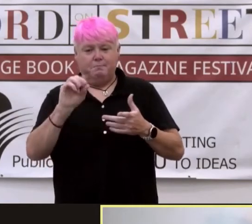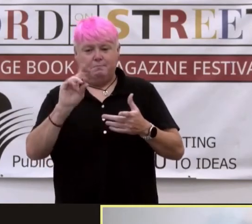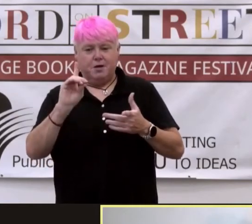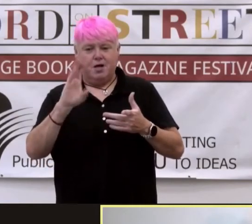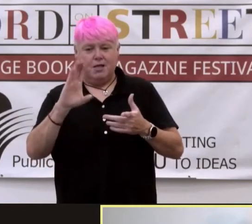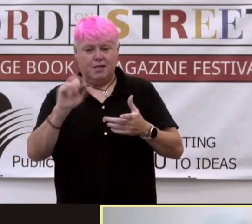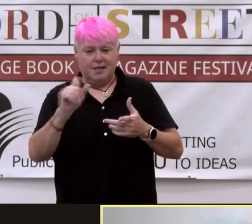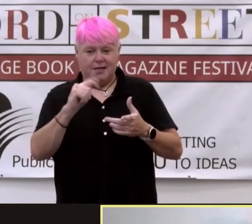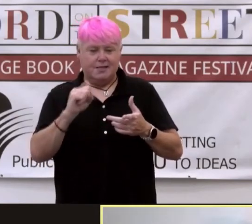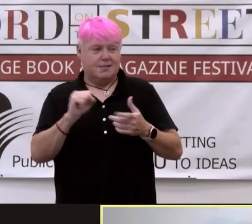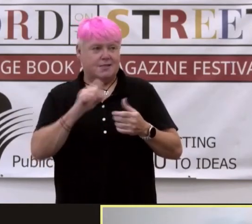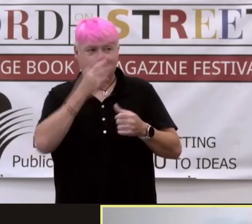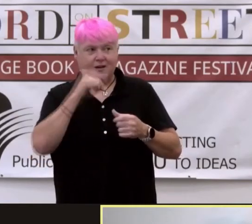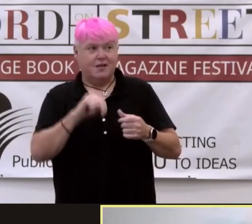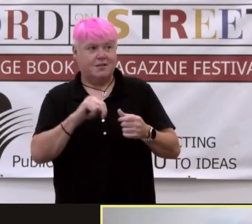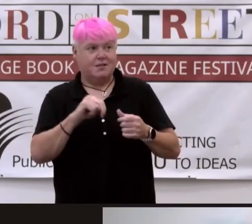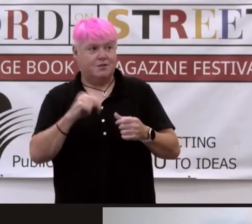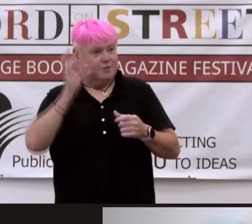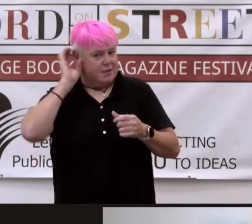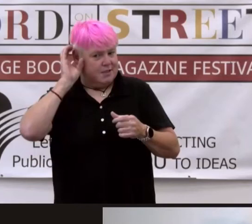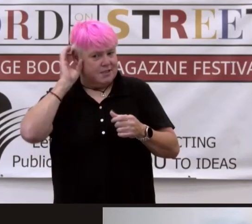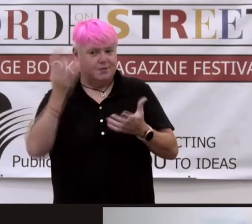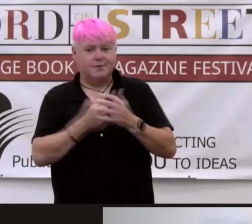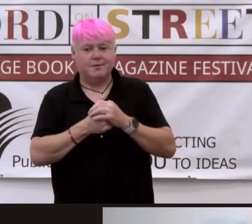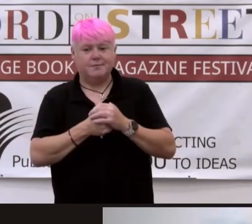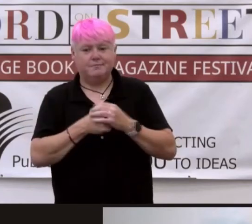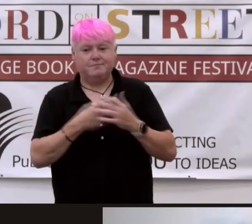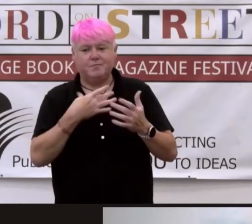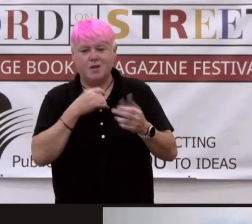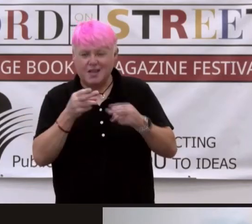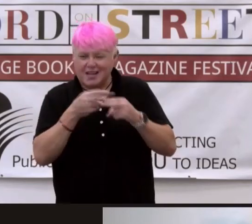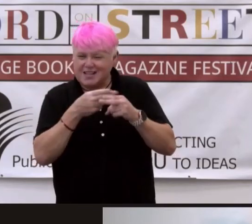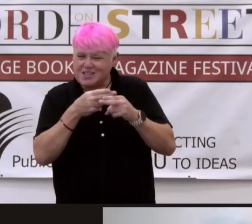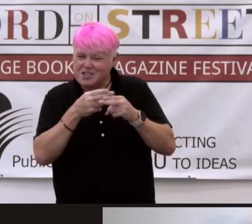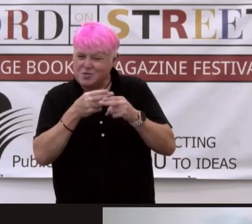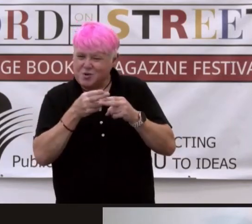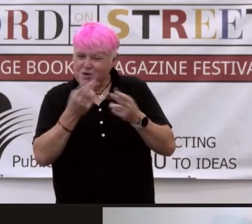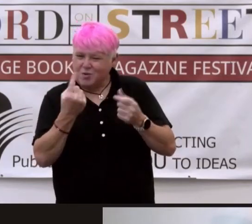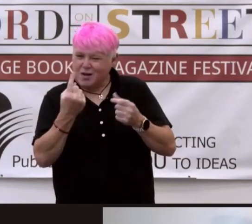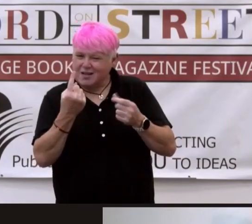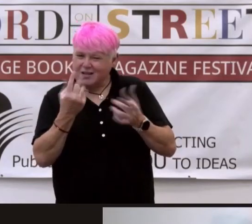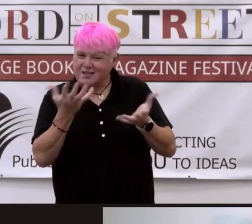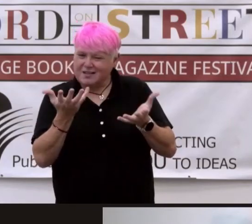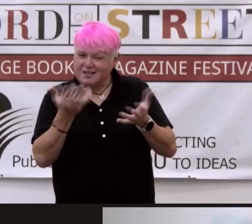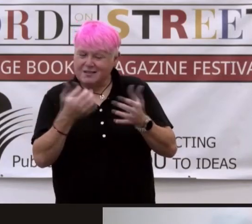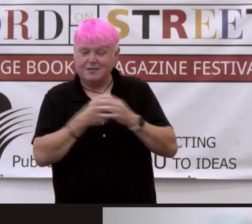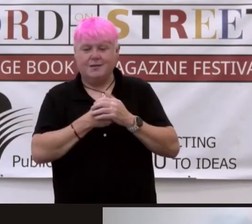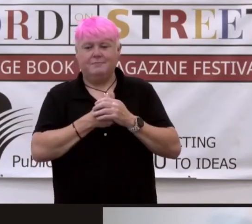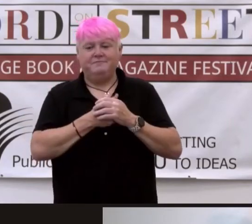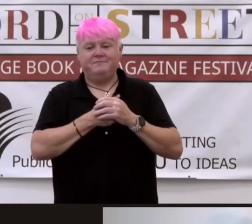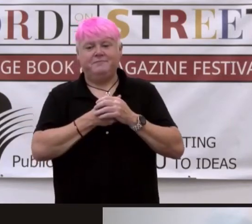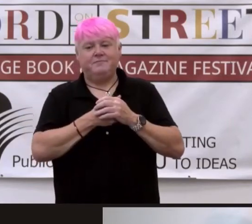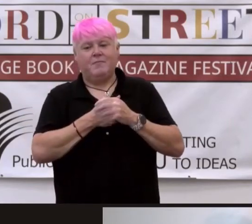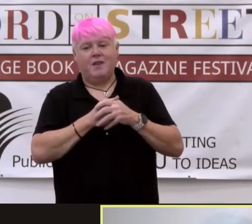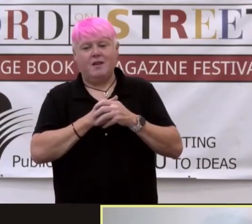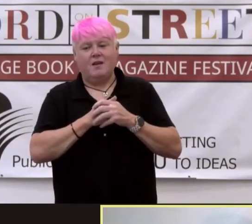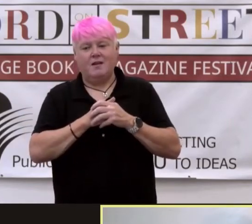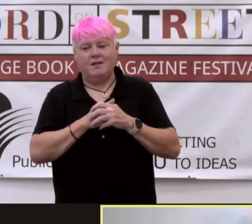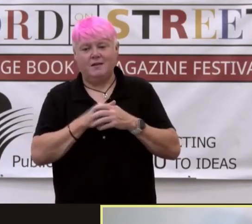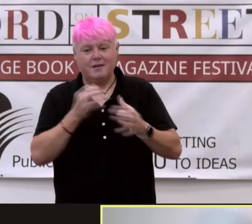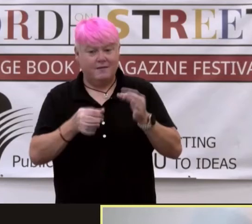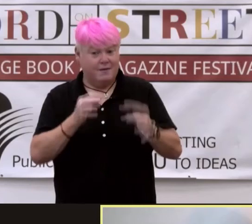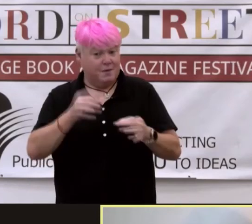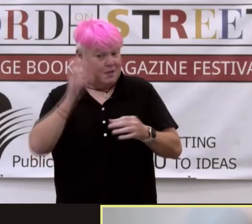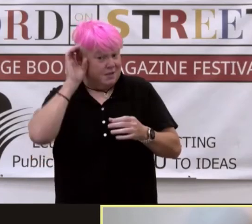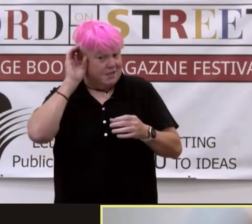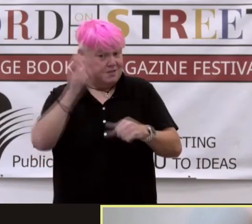Yeah. Excellent. So do you like a shorter podcast then, or the ones that are long and rambling? If I'm going to listen to a